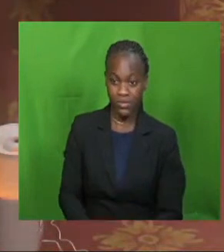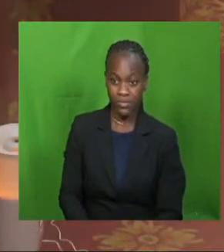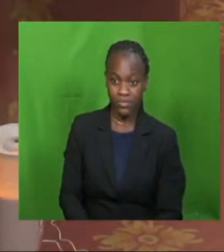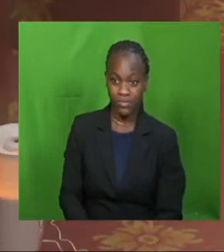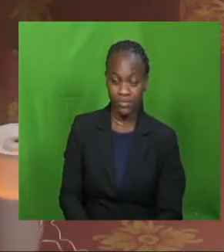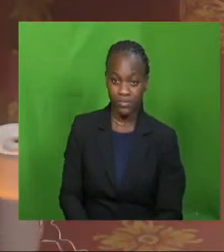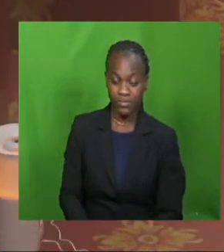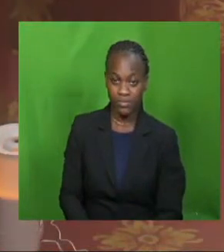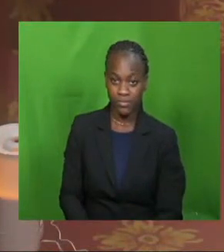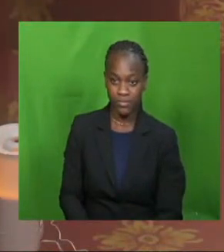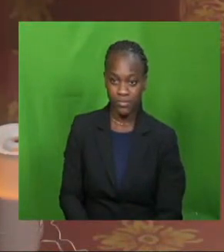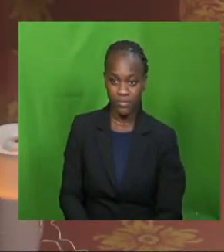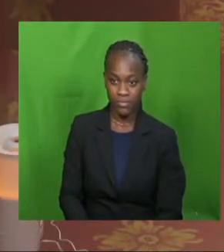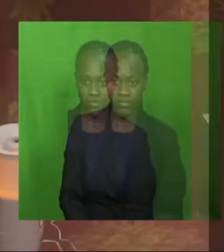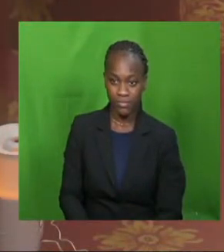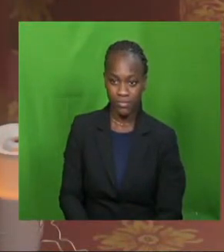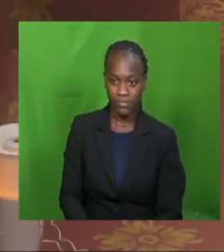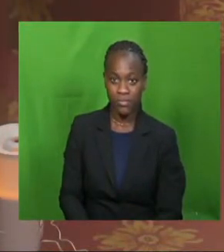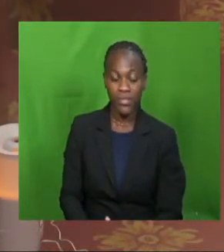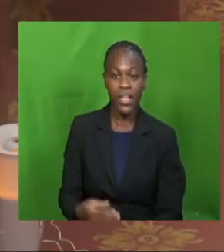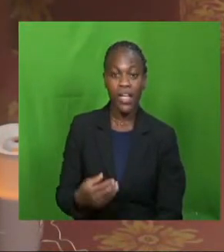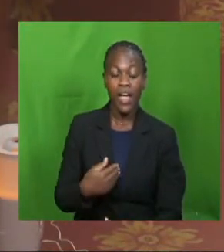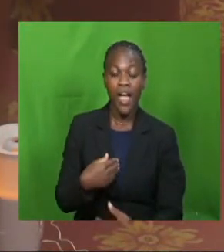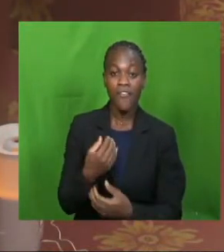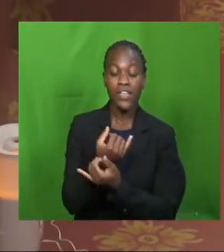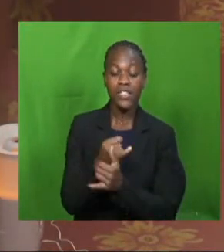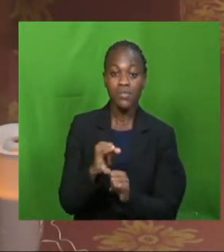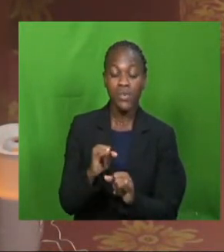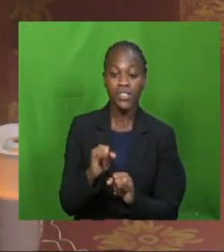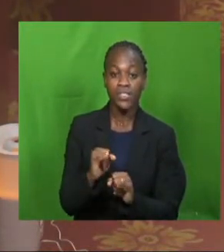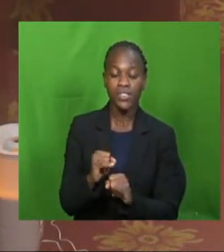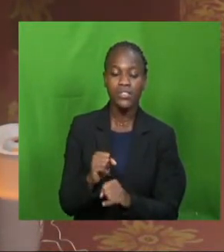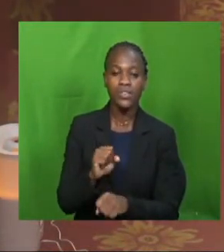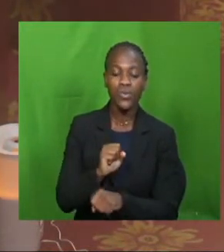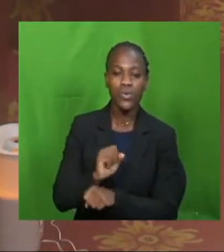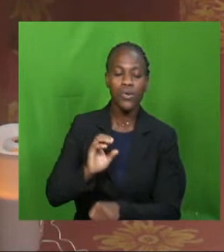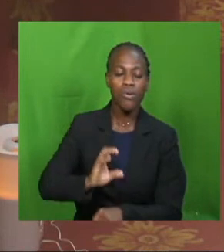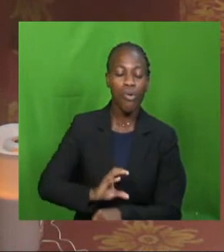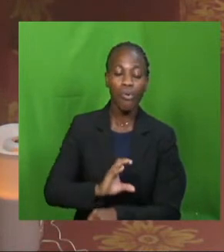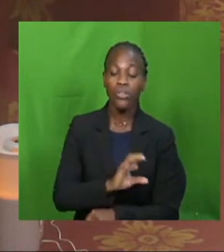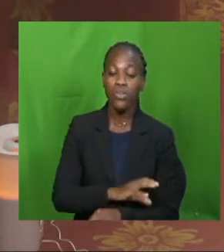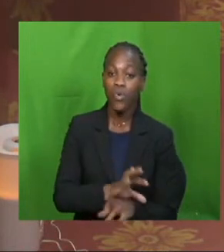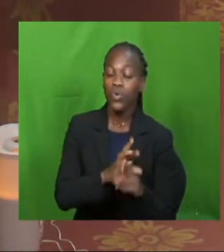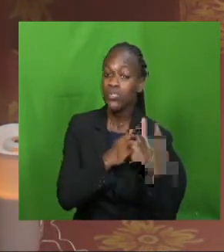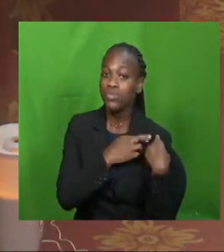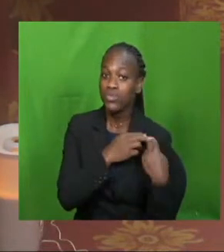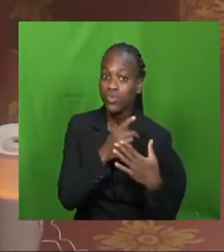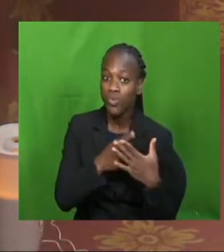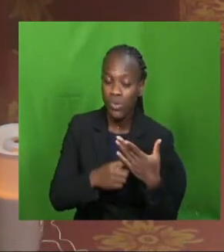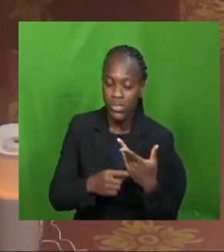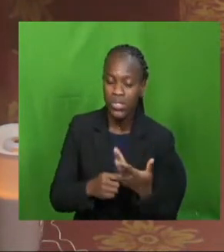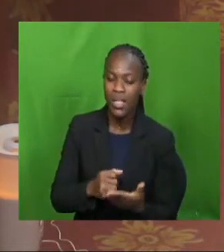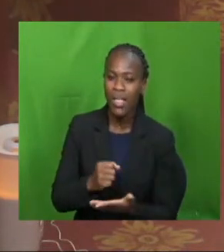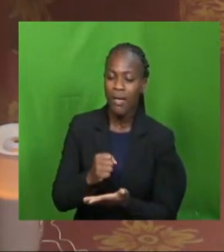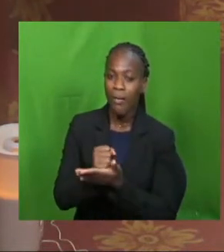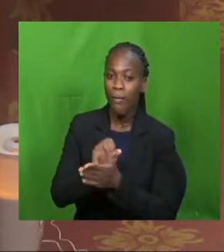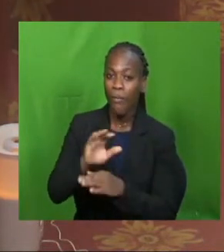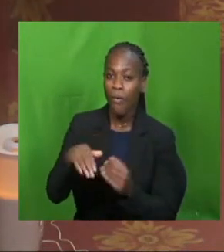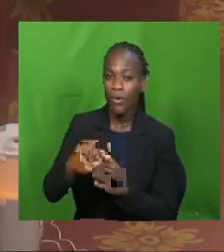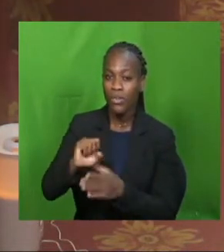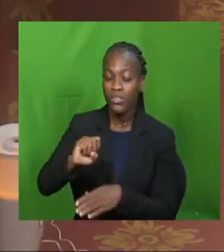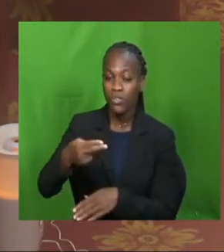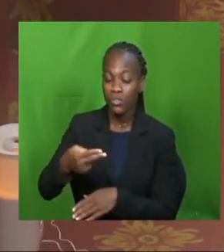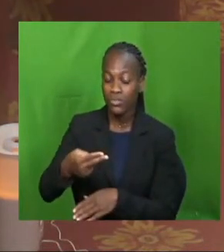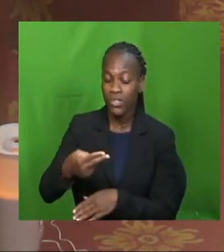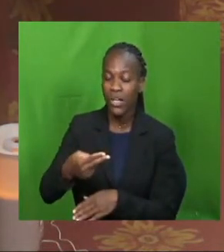Mr. Speaker, we set up an independent working committee with a mandate to collaborate with all the stakeholders to do a number of things. First,